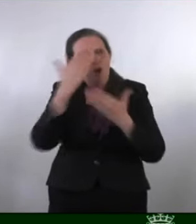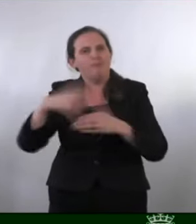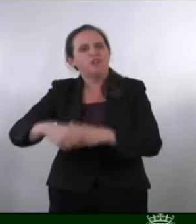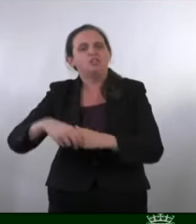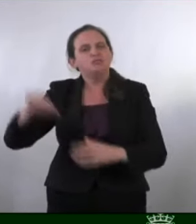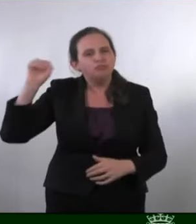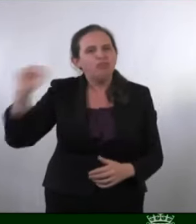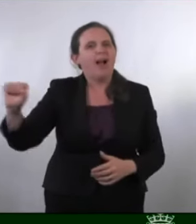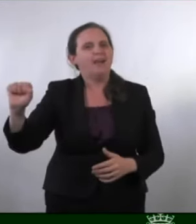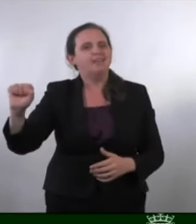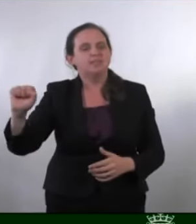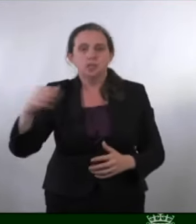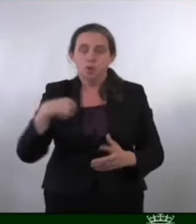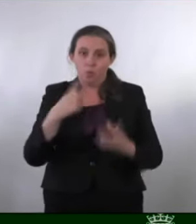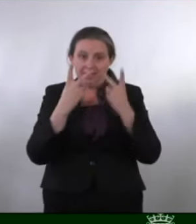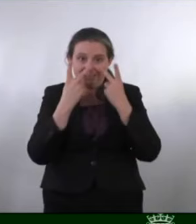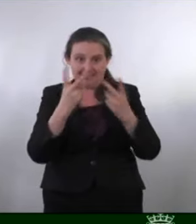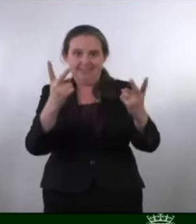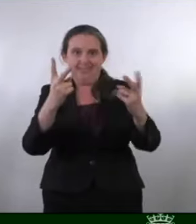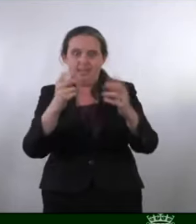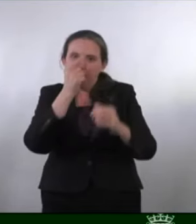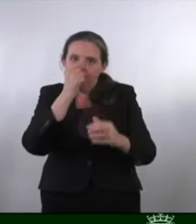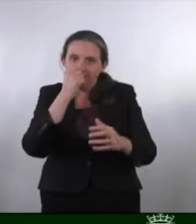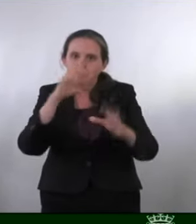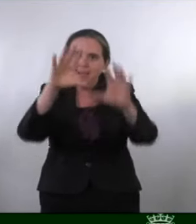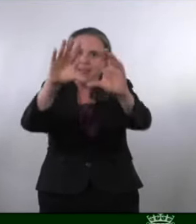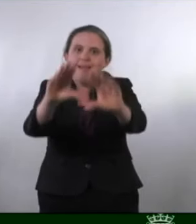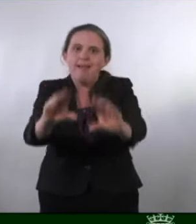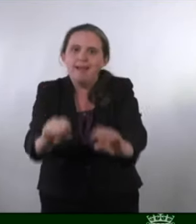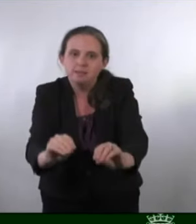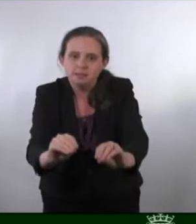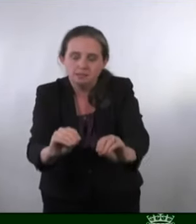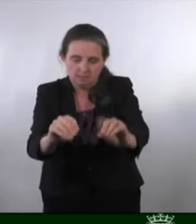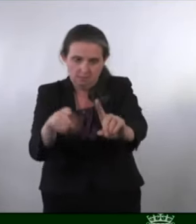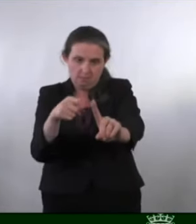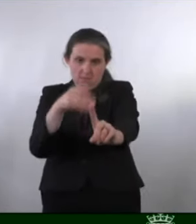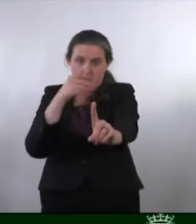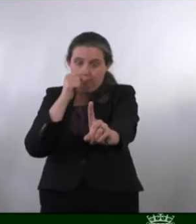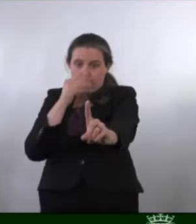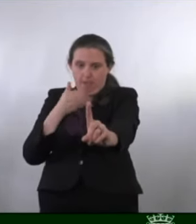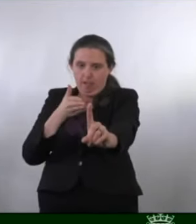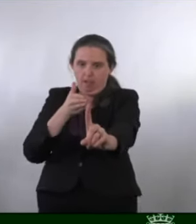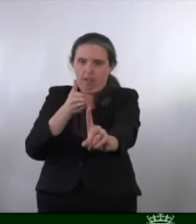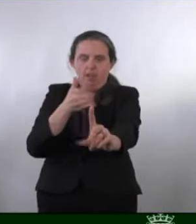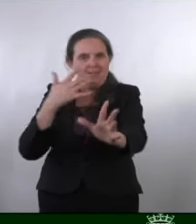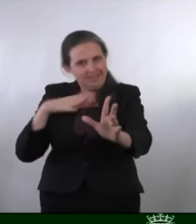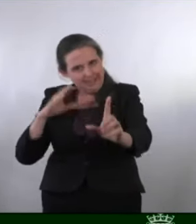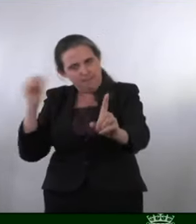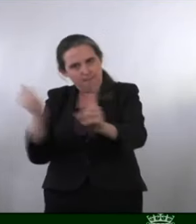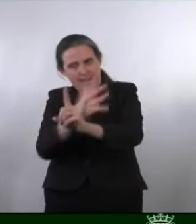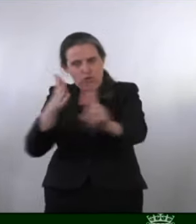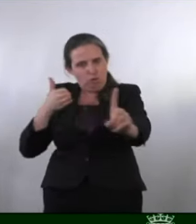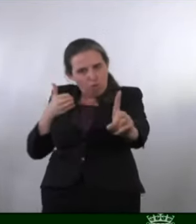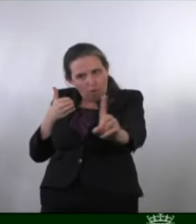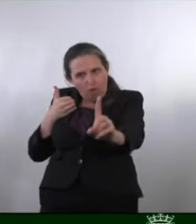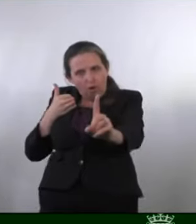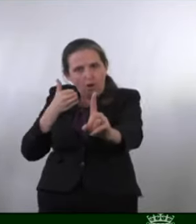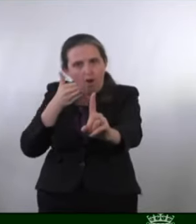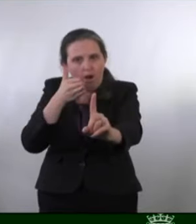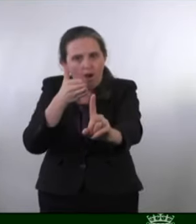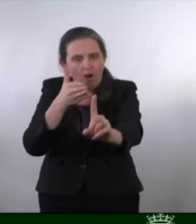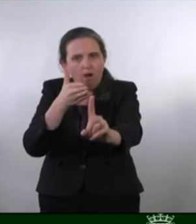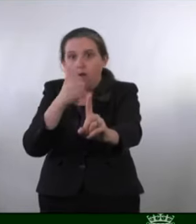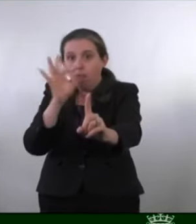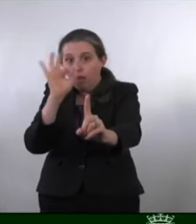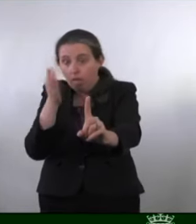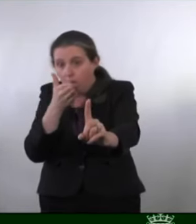when it's vital that we concentrate on the road ahead. Don't veer off one way or the other, and do not